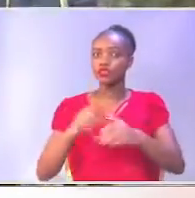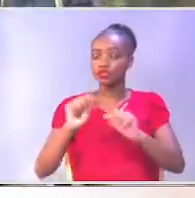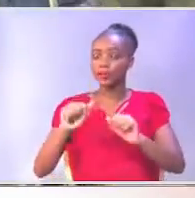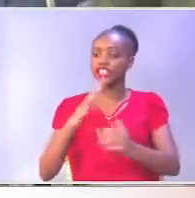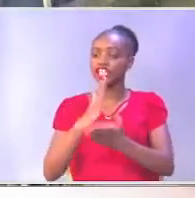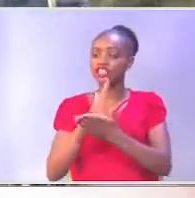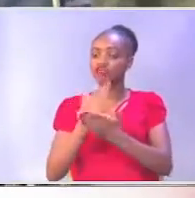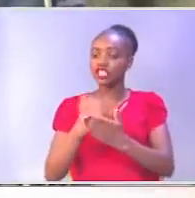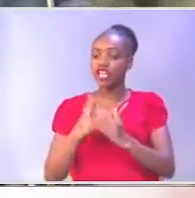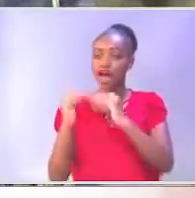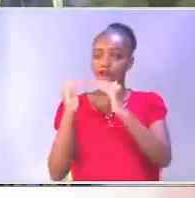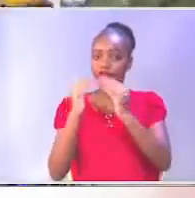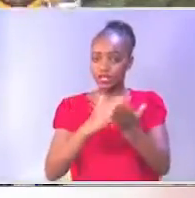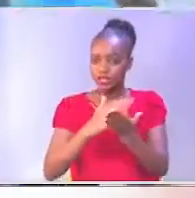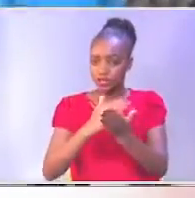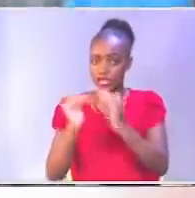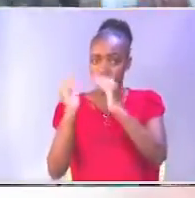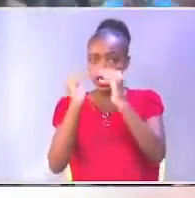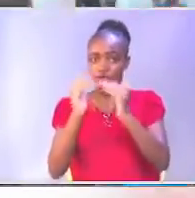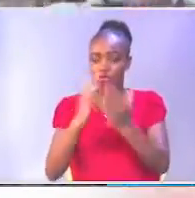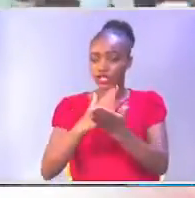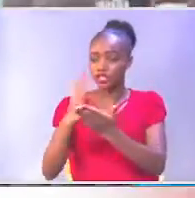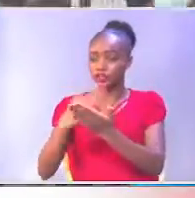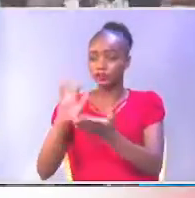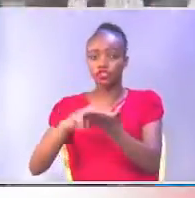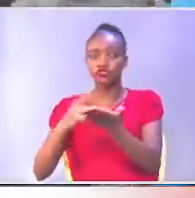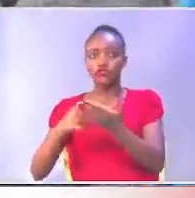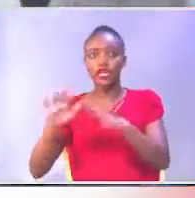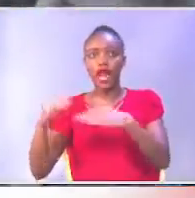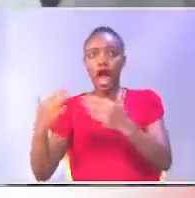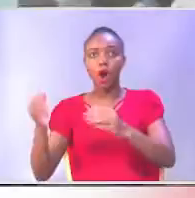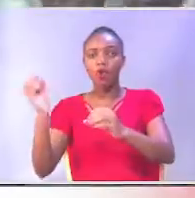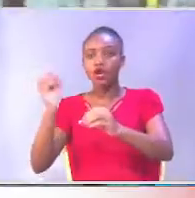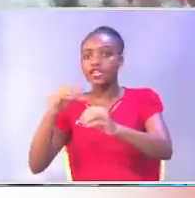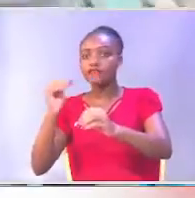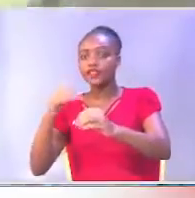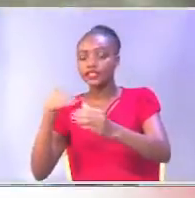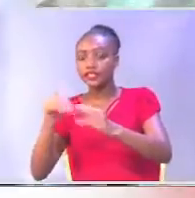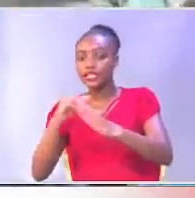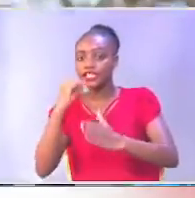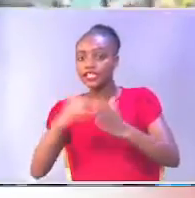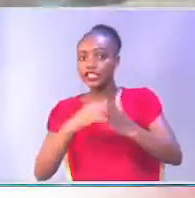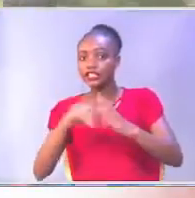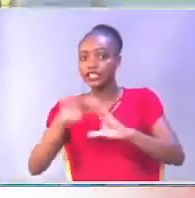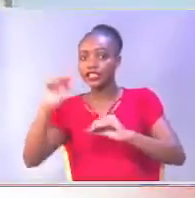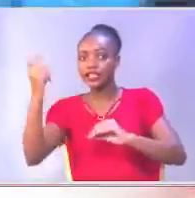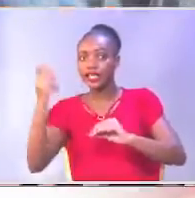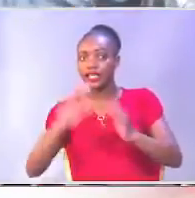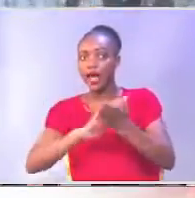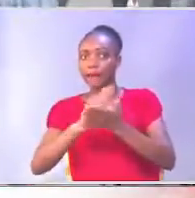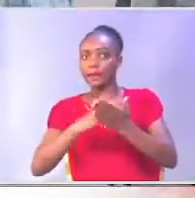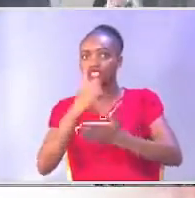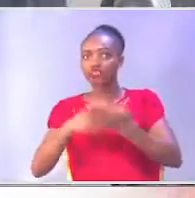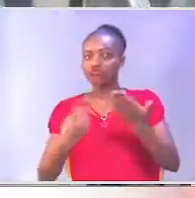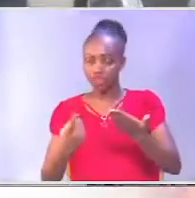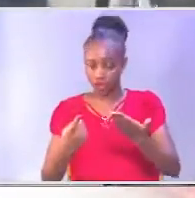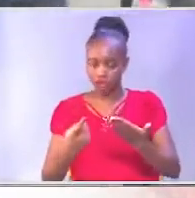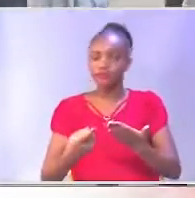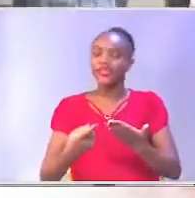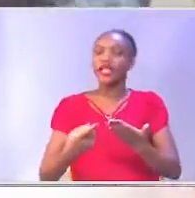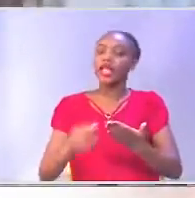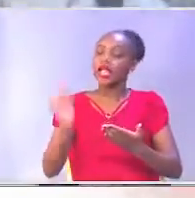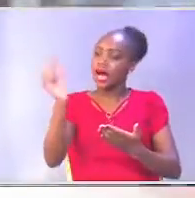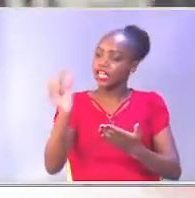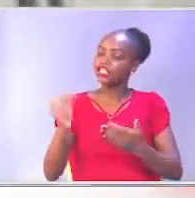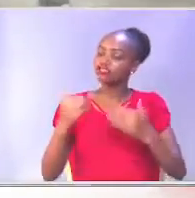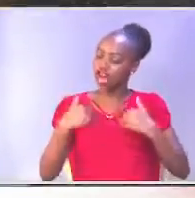equitable distribution of resources by investing in industries across the country, based on what an area produces, to